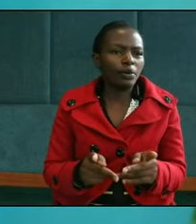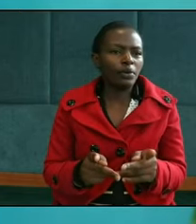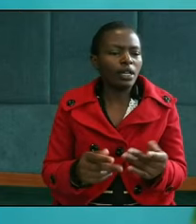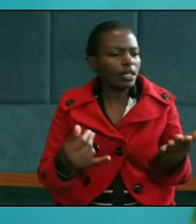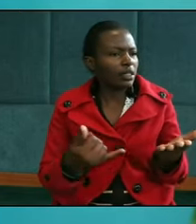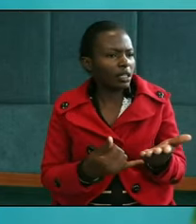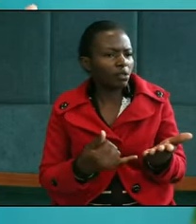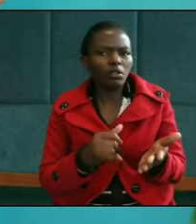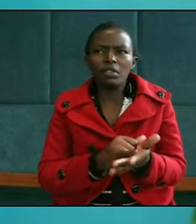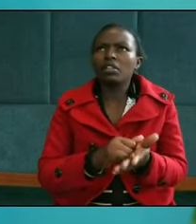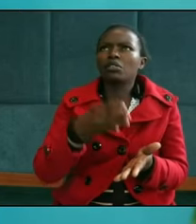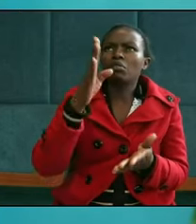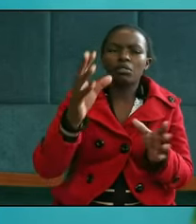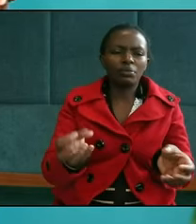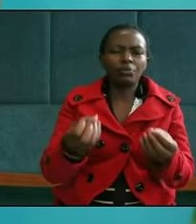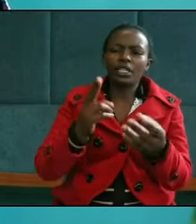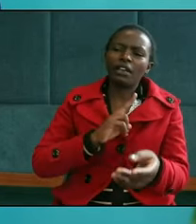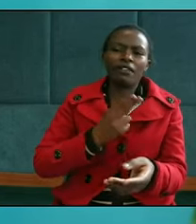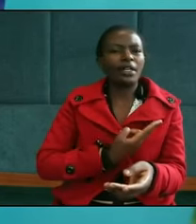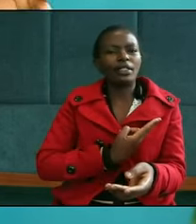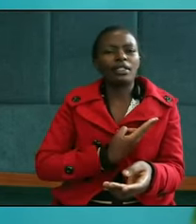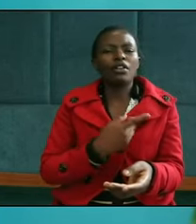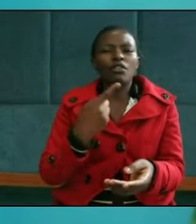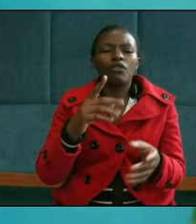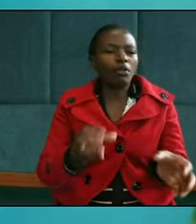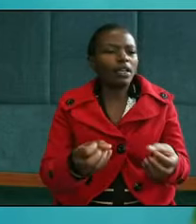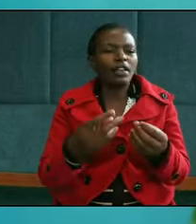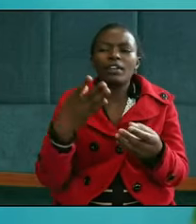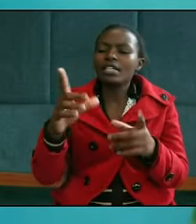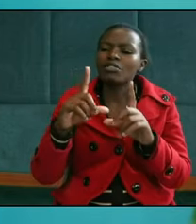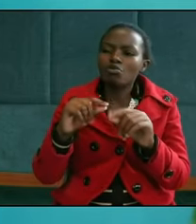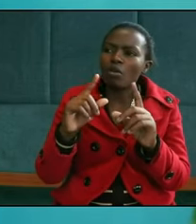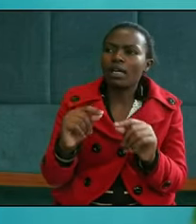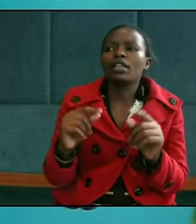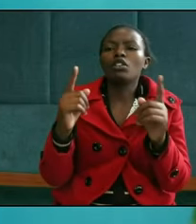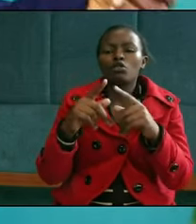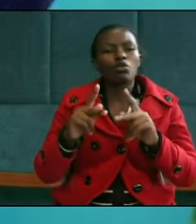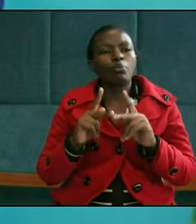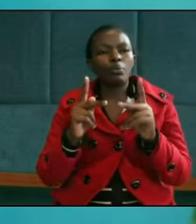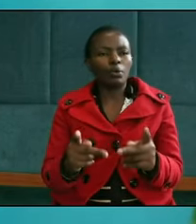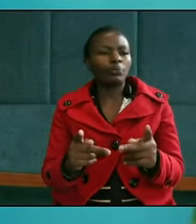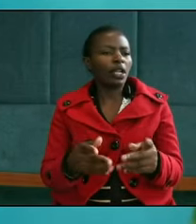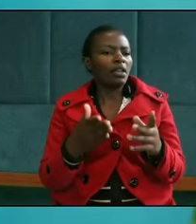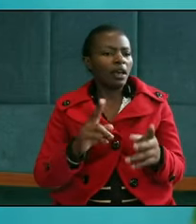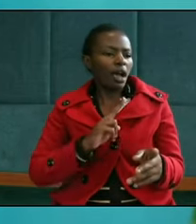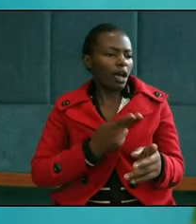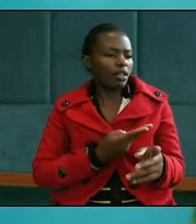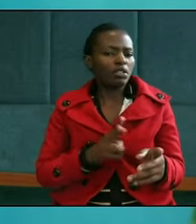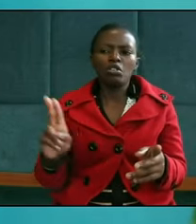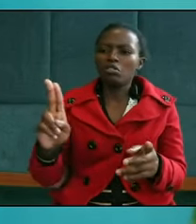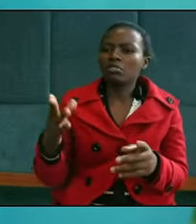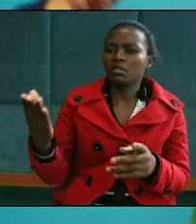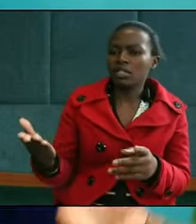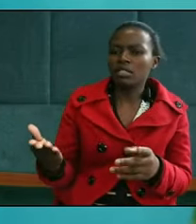technology which God has given us for the purpose of enhancing the word of God, we have turned it around, we have made